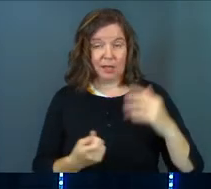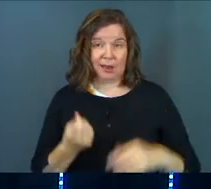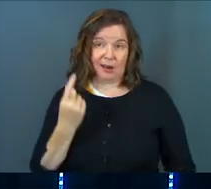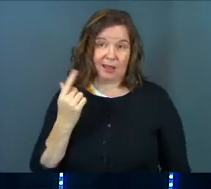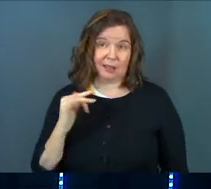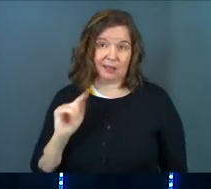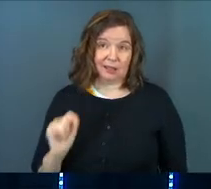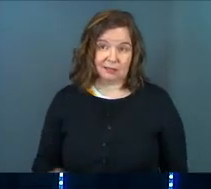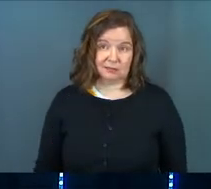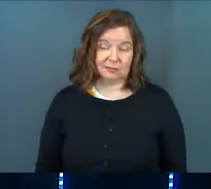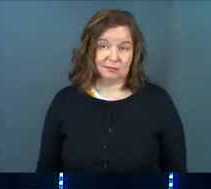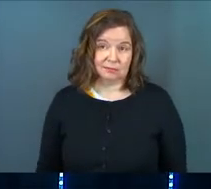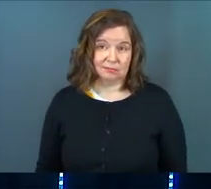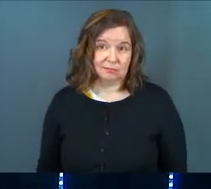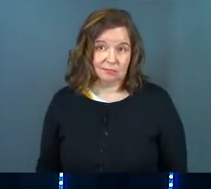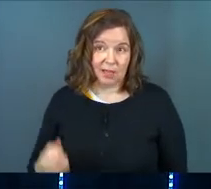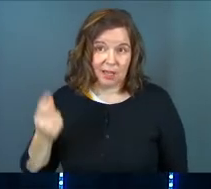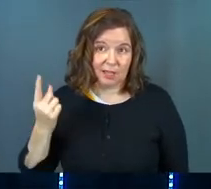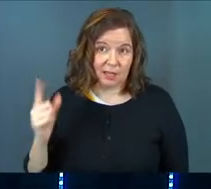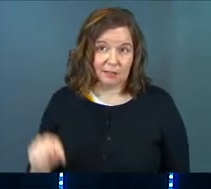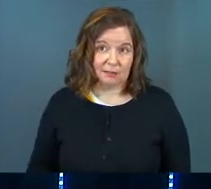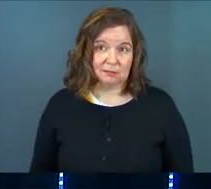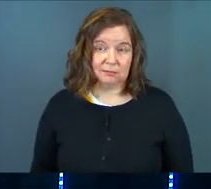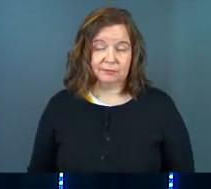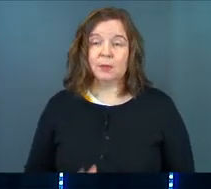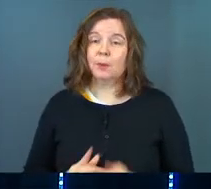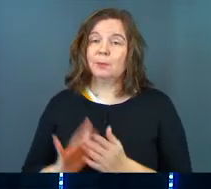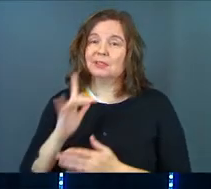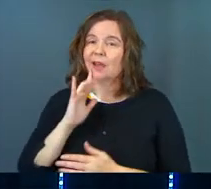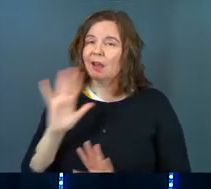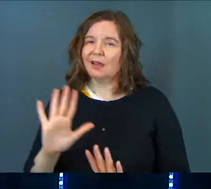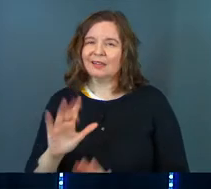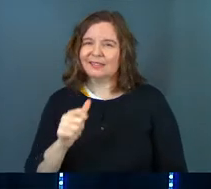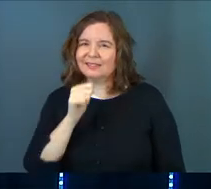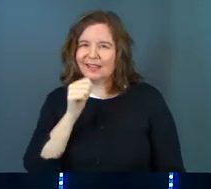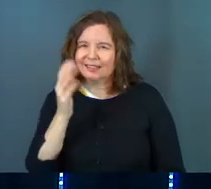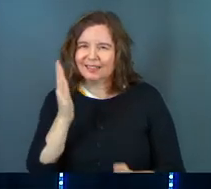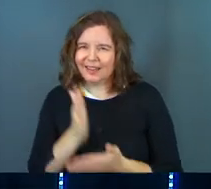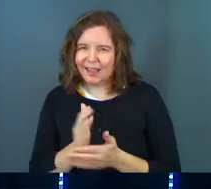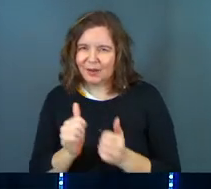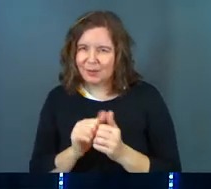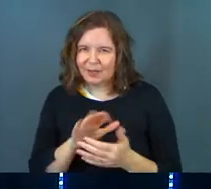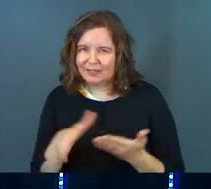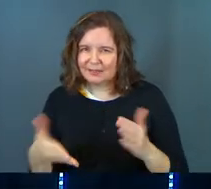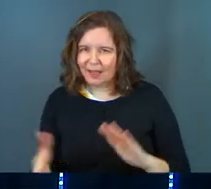I get it. I get it. But Jesus says it won't end in death.